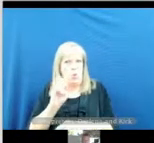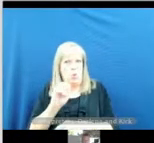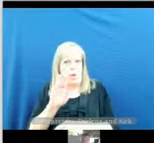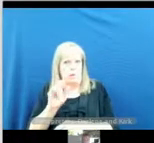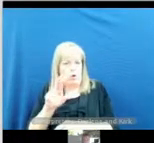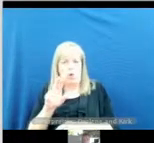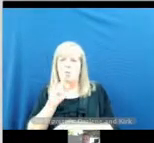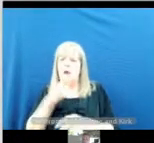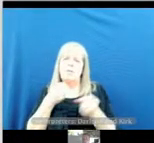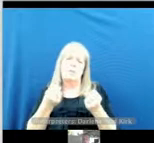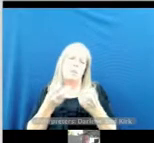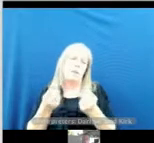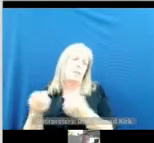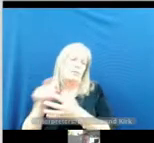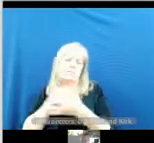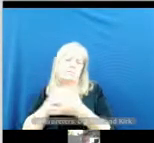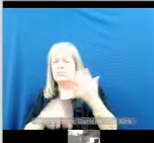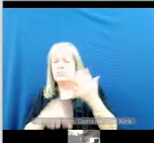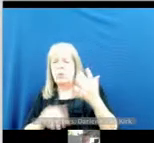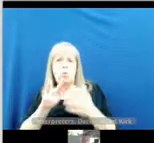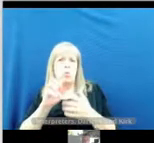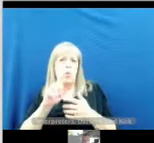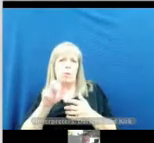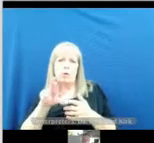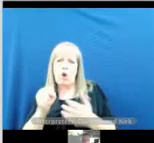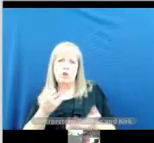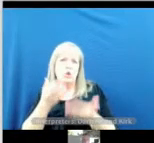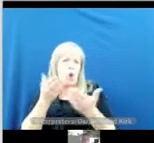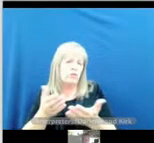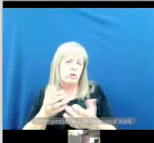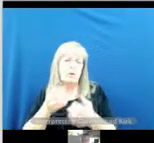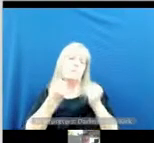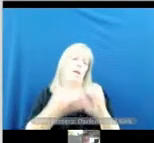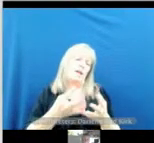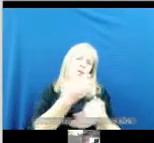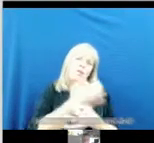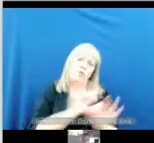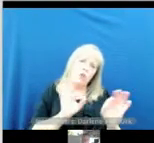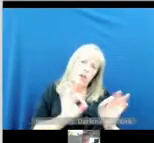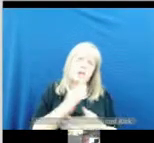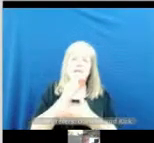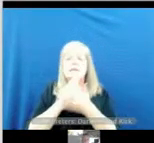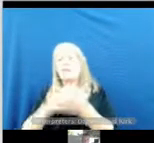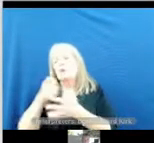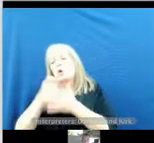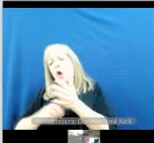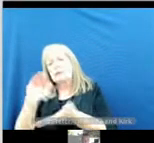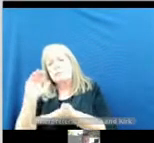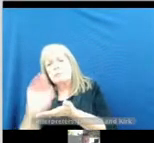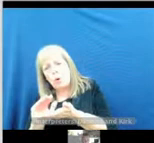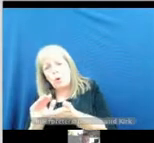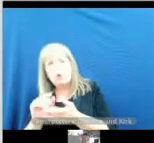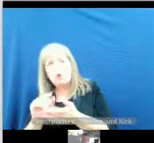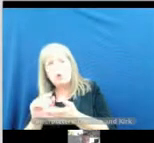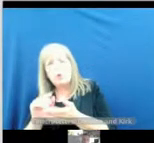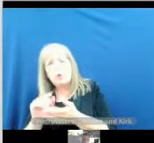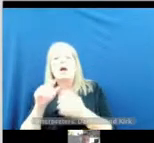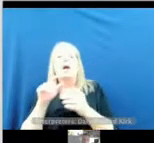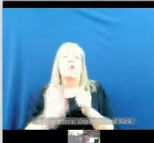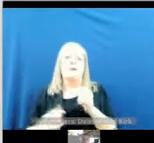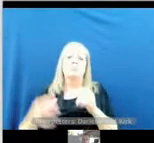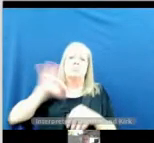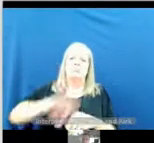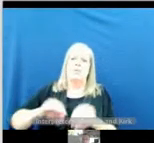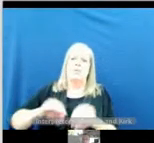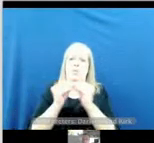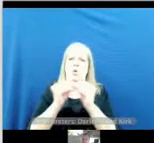free or low cost, where you can earn CEUs and enhance your own professional knowledge.